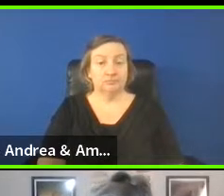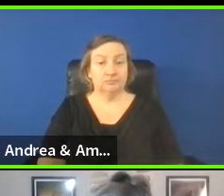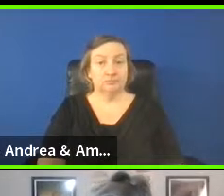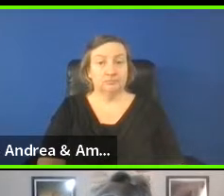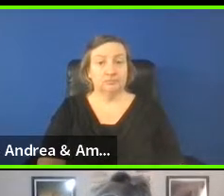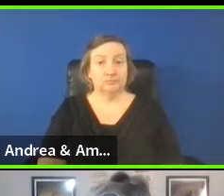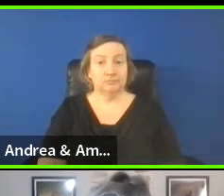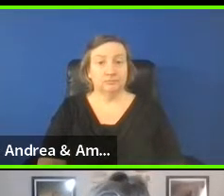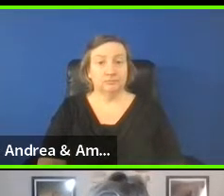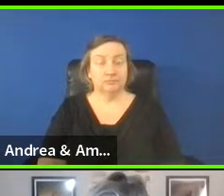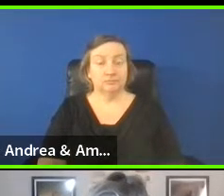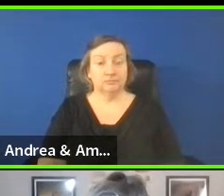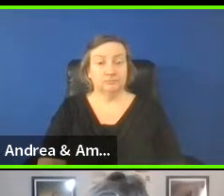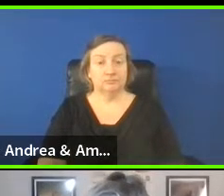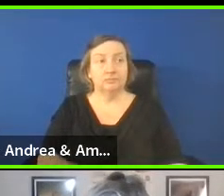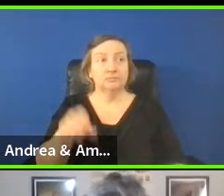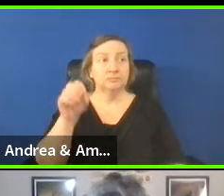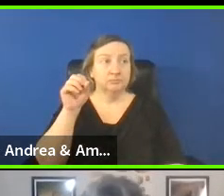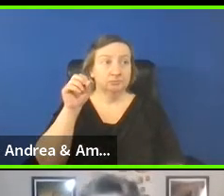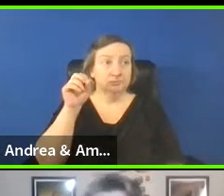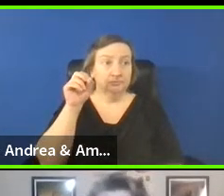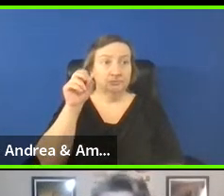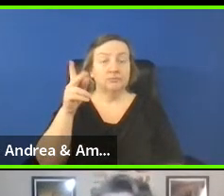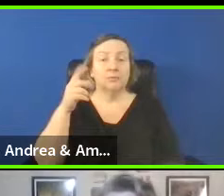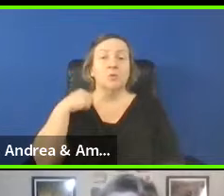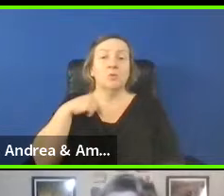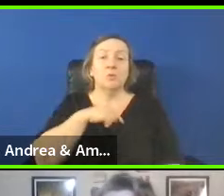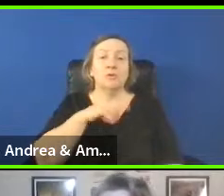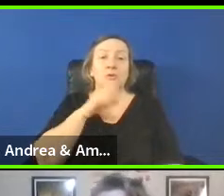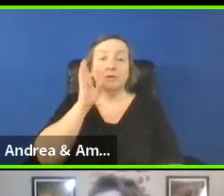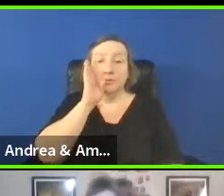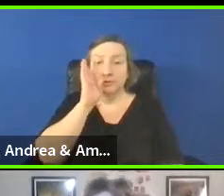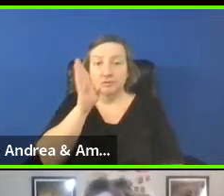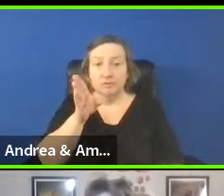All right, so we are going to